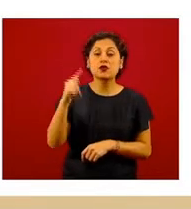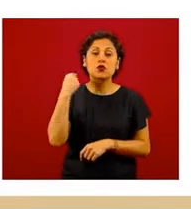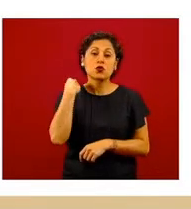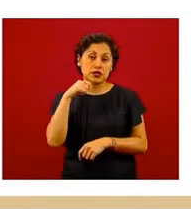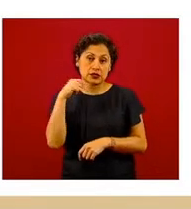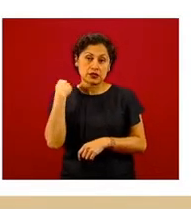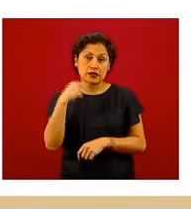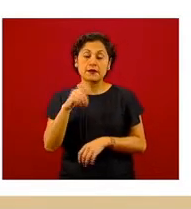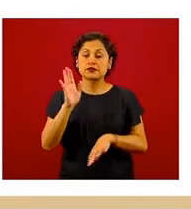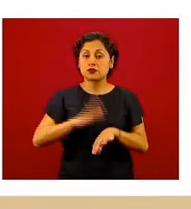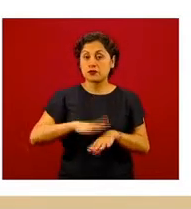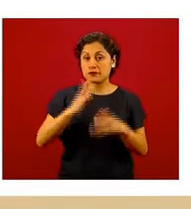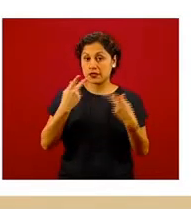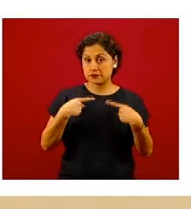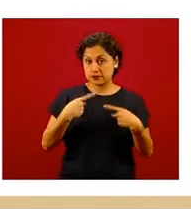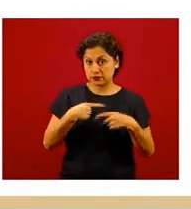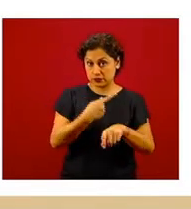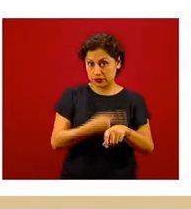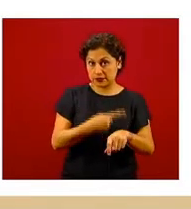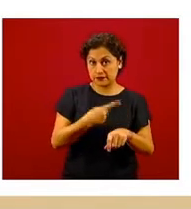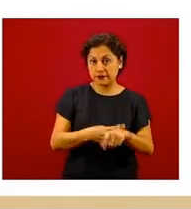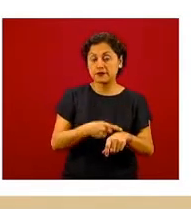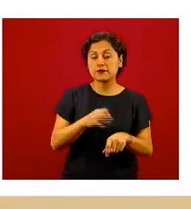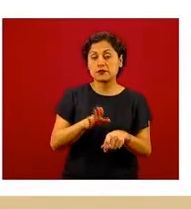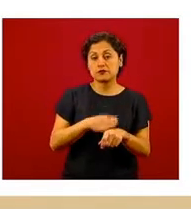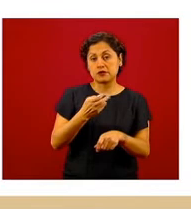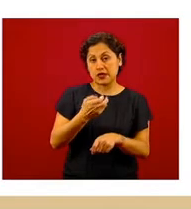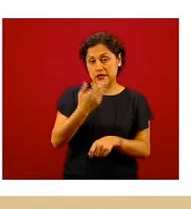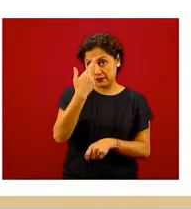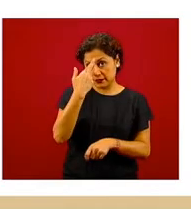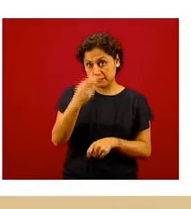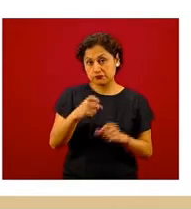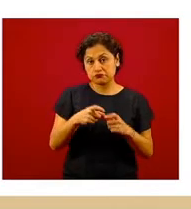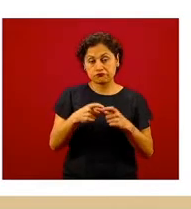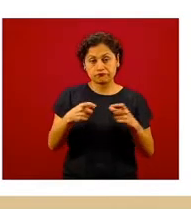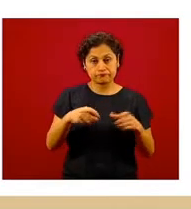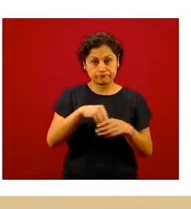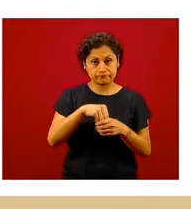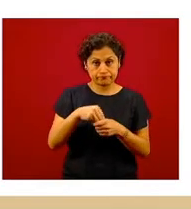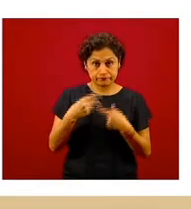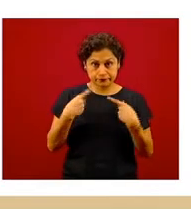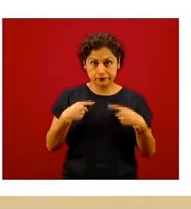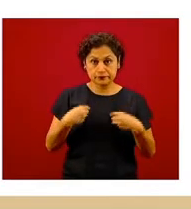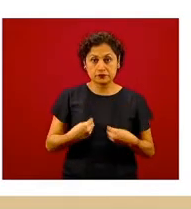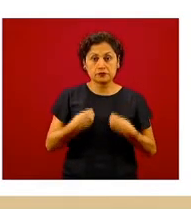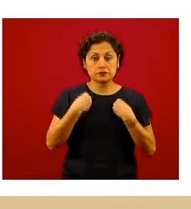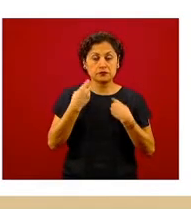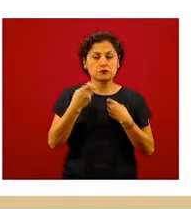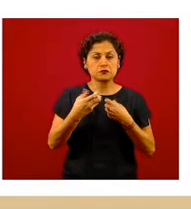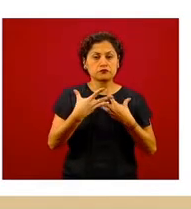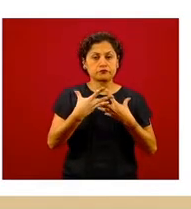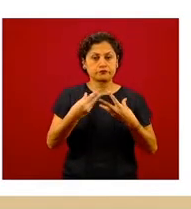case, Tabasco and Mexico are the ones that are leading these transmission levels.